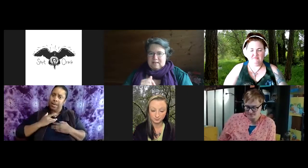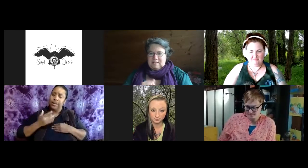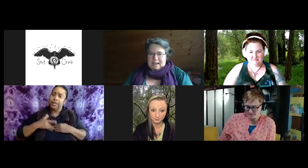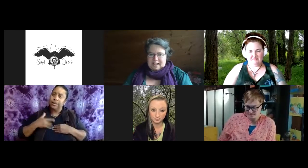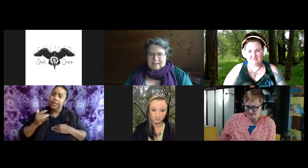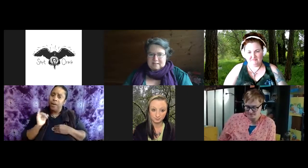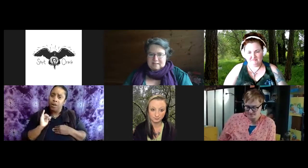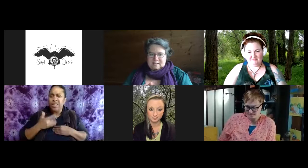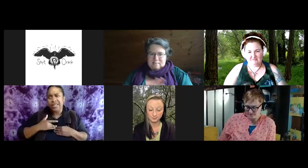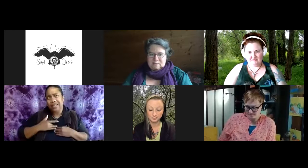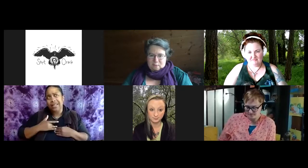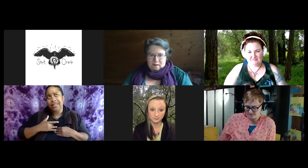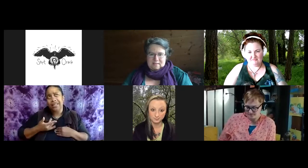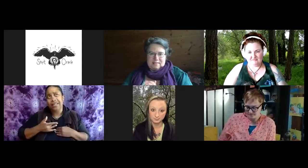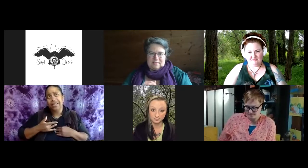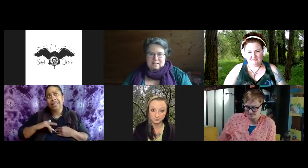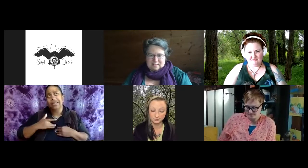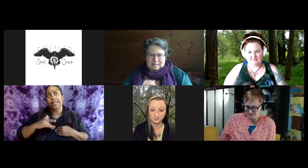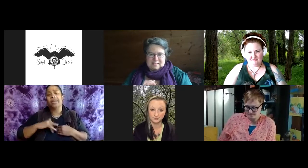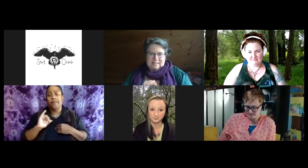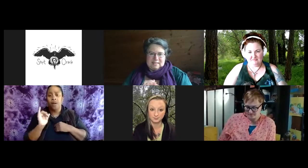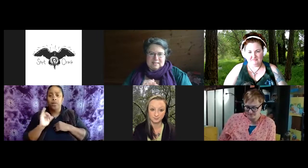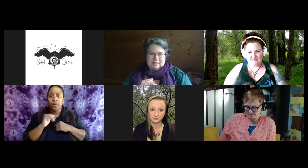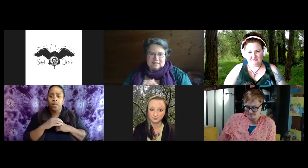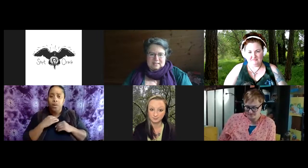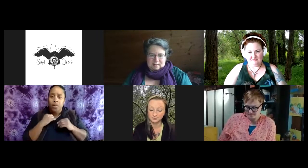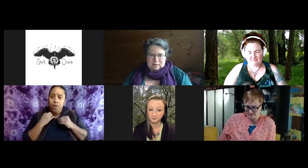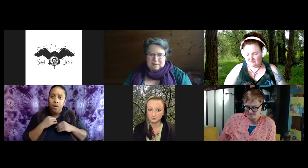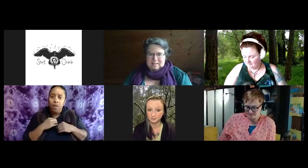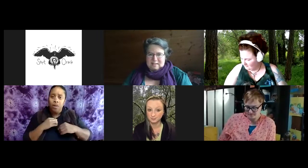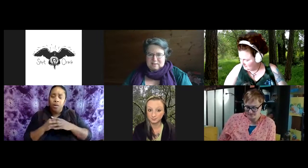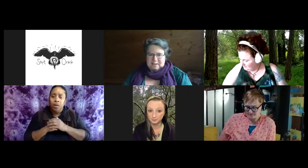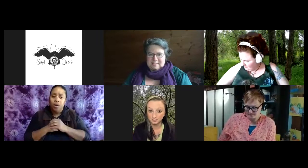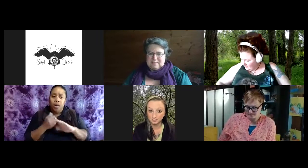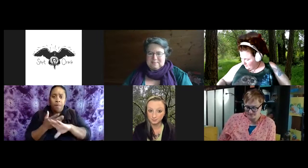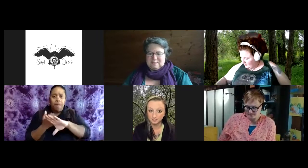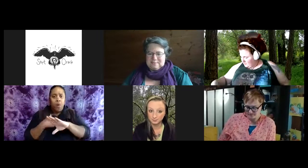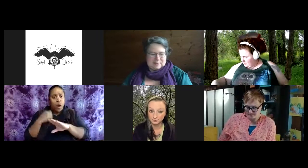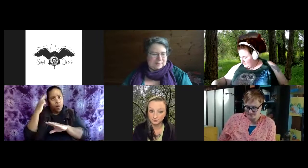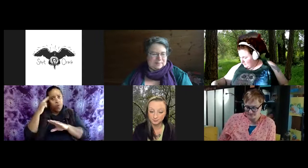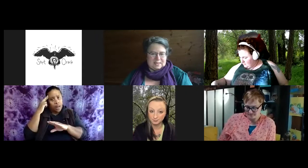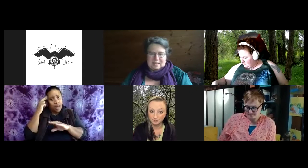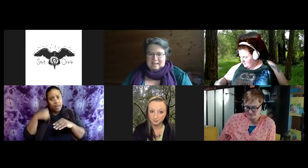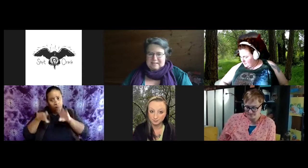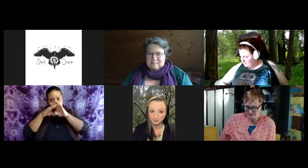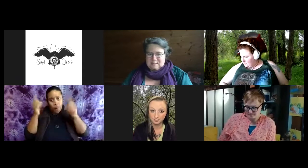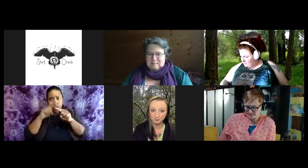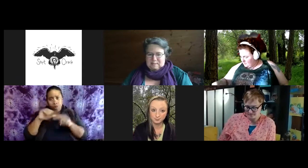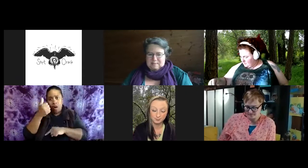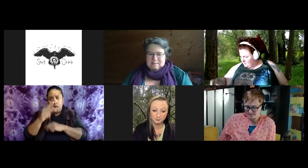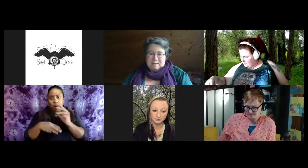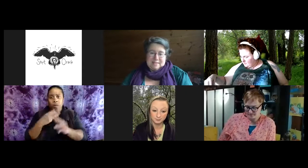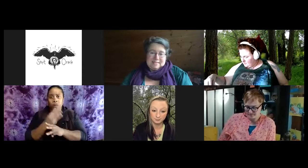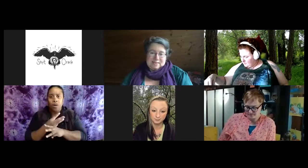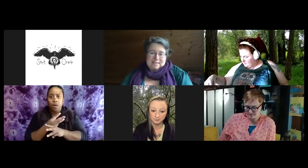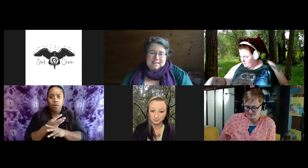is an awareness that I had before I realized that I was open in these other ways. So I guess a